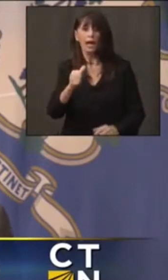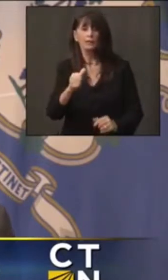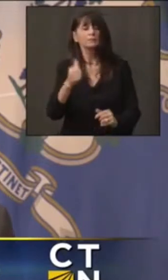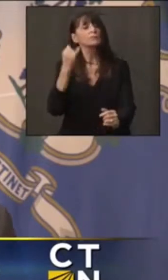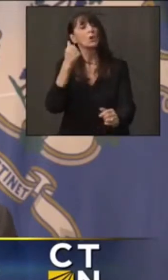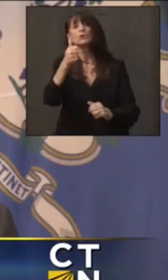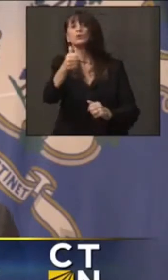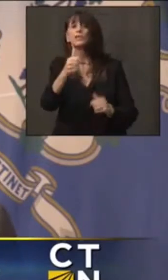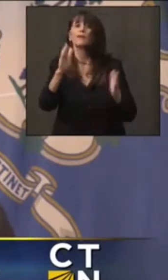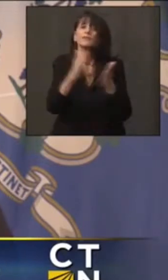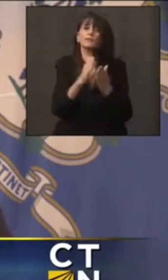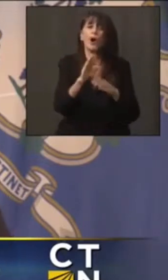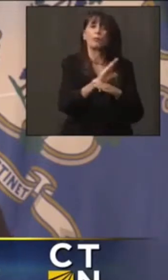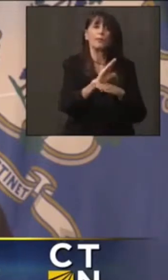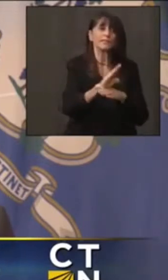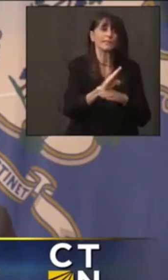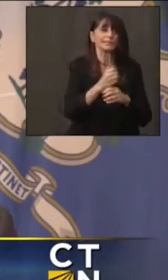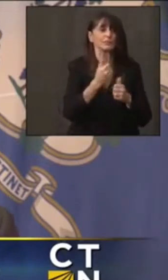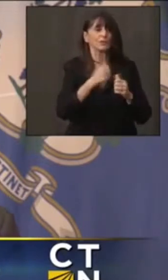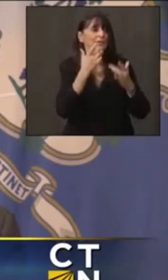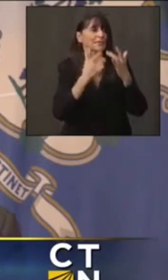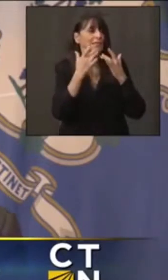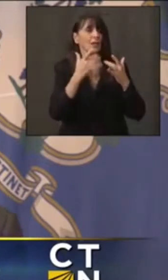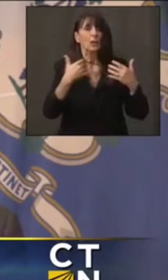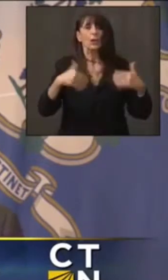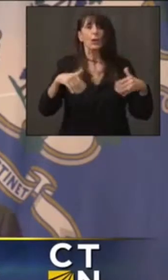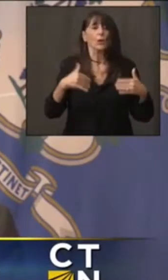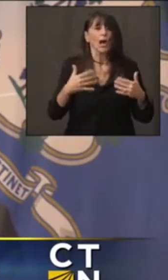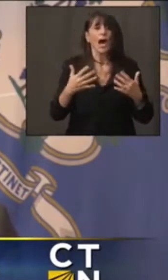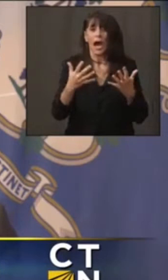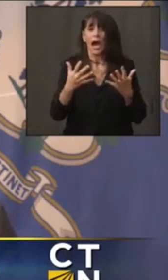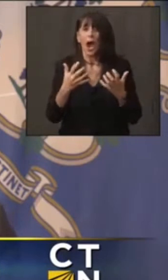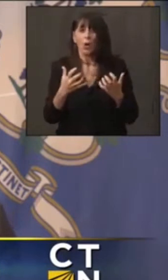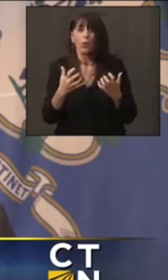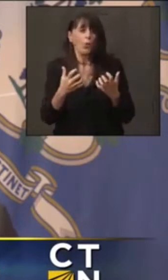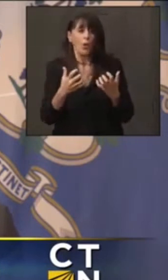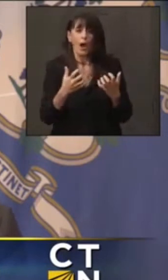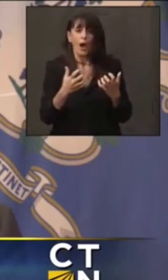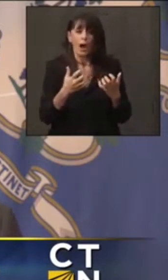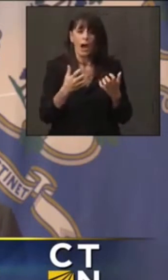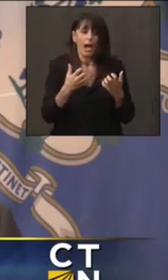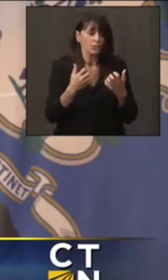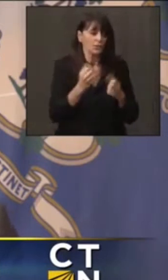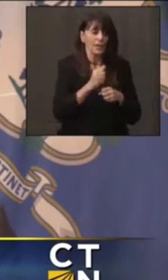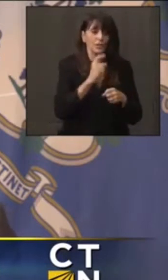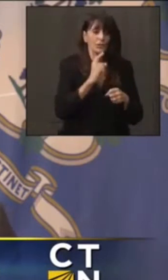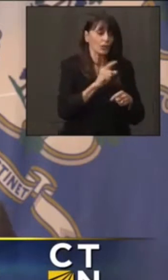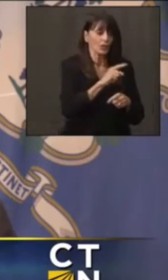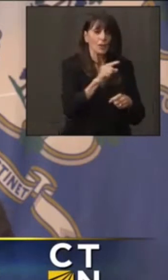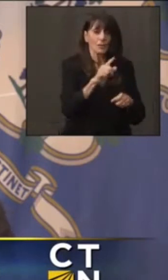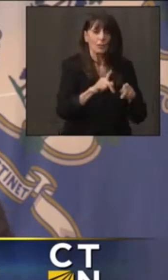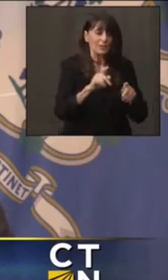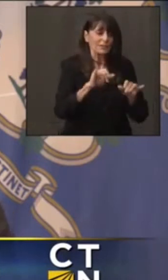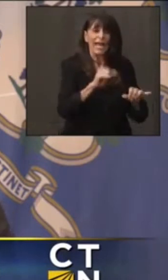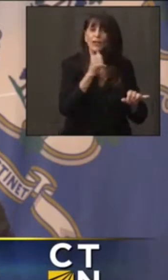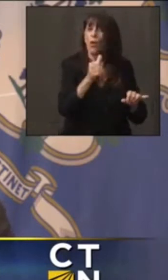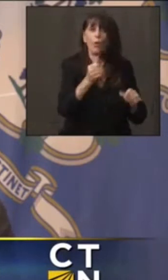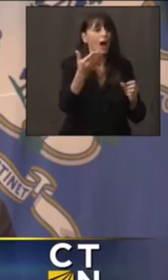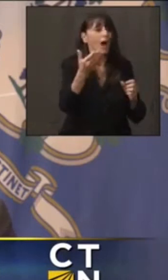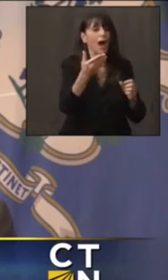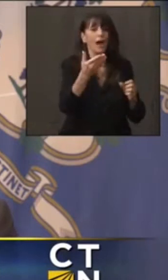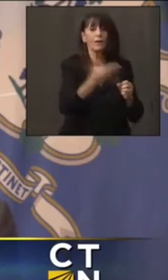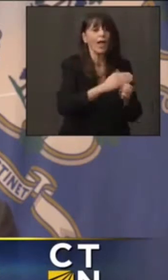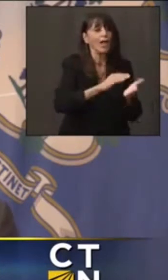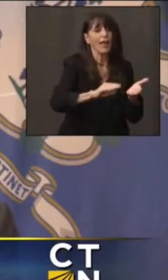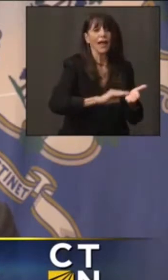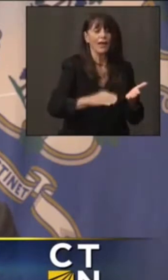business and you're just trying to think right now, boy, I'd like to be able to keep Bob, Mary, and Jose on, but I can't